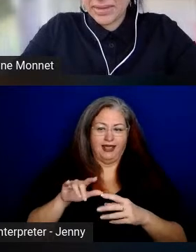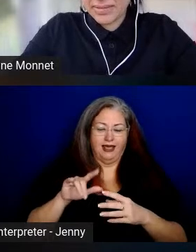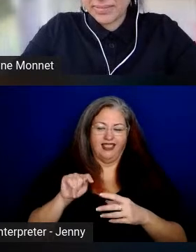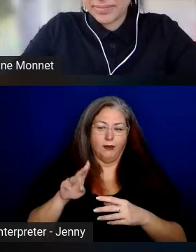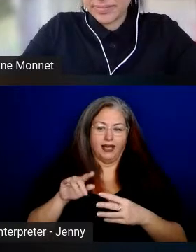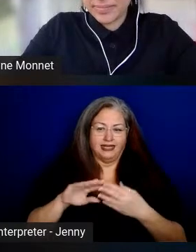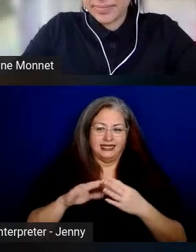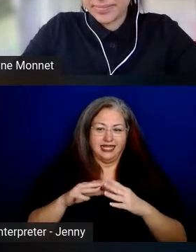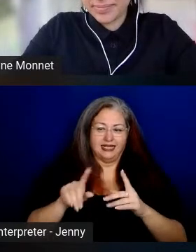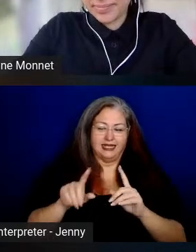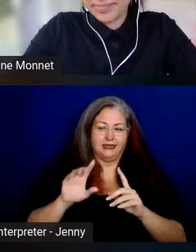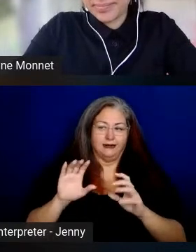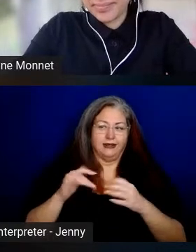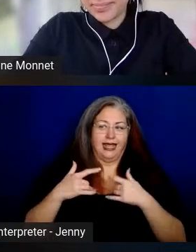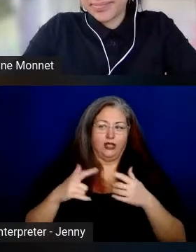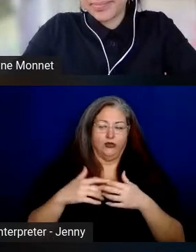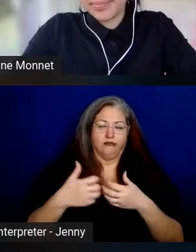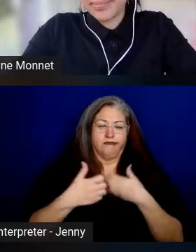them. So